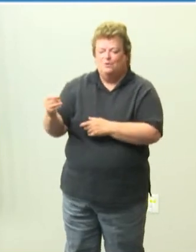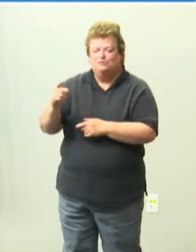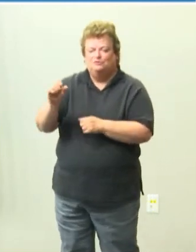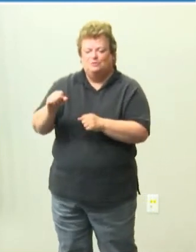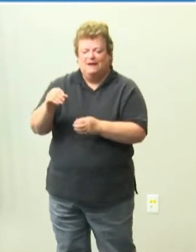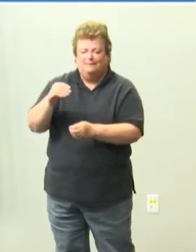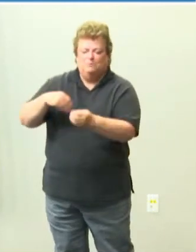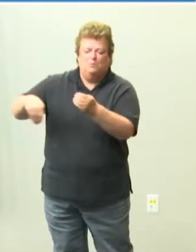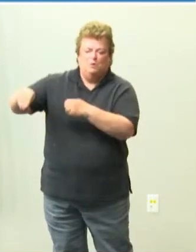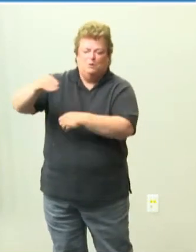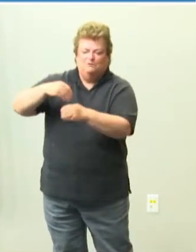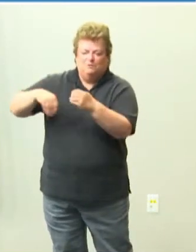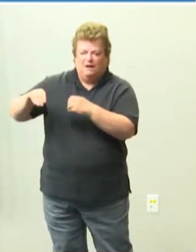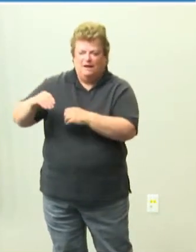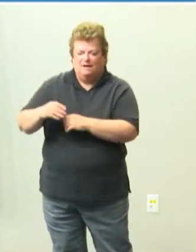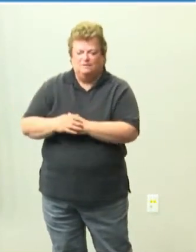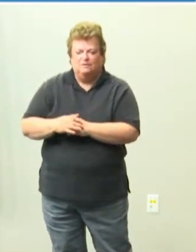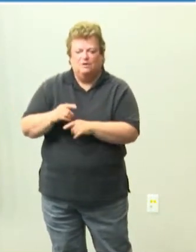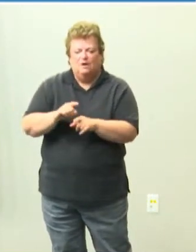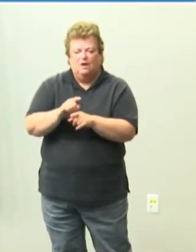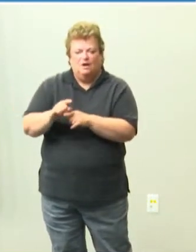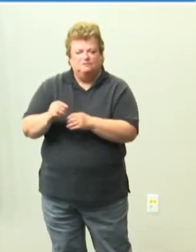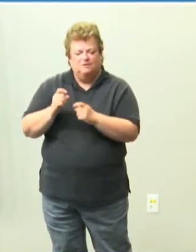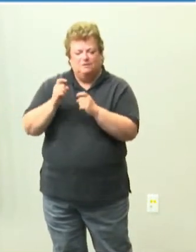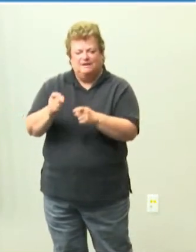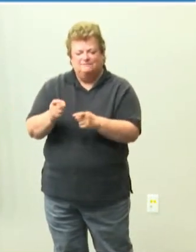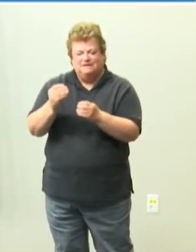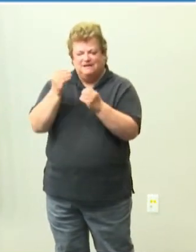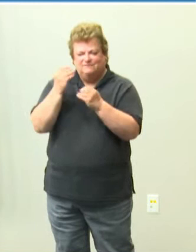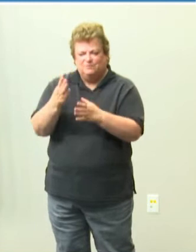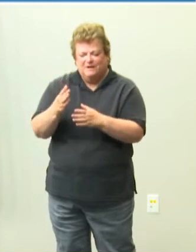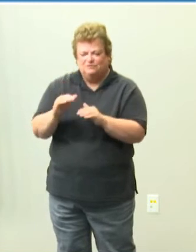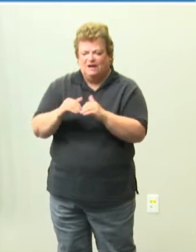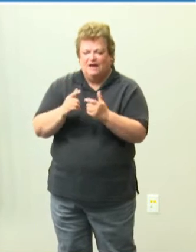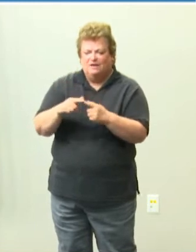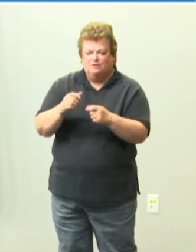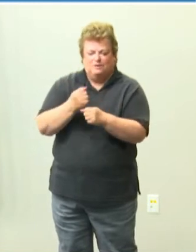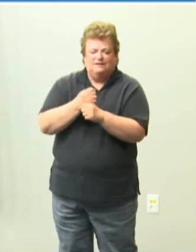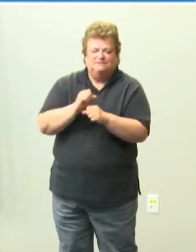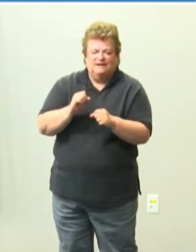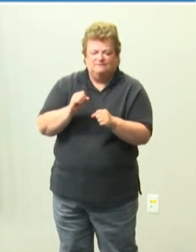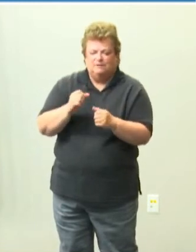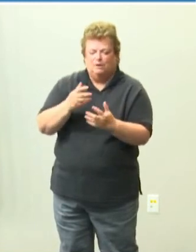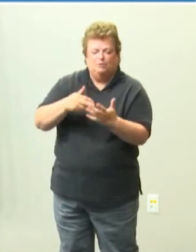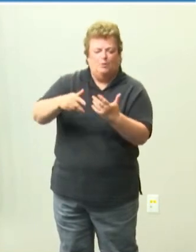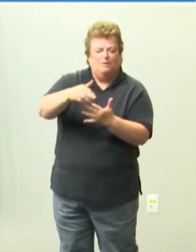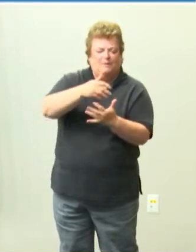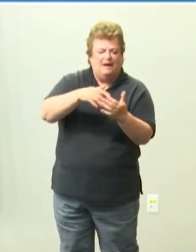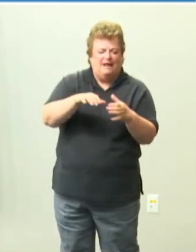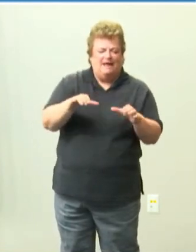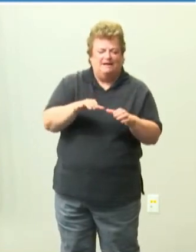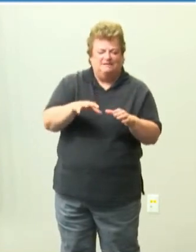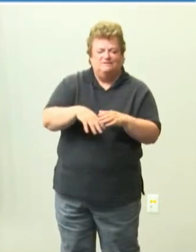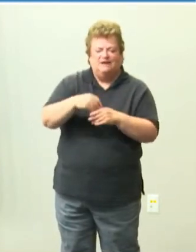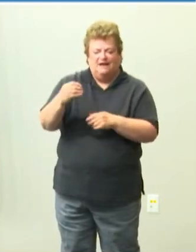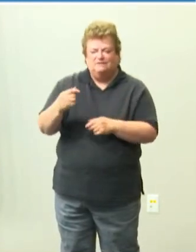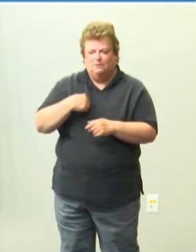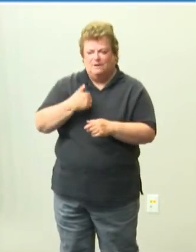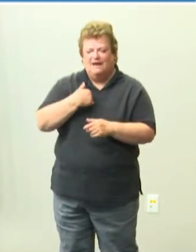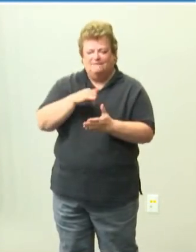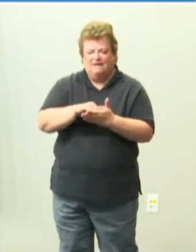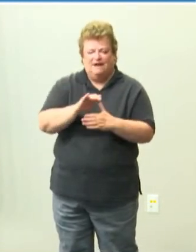more freely. We've also given information about how you can safely go about activities outside on the website.